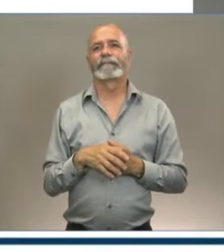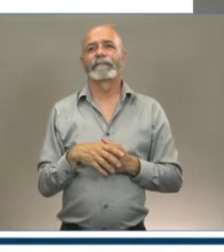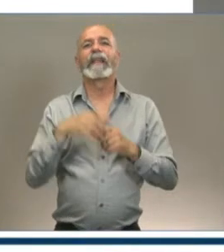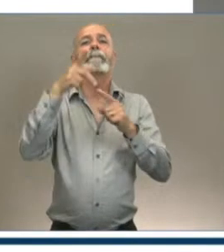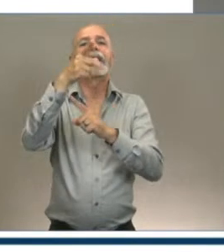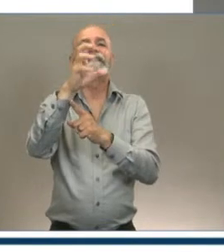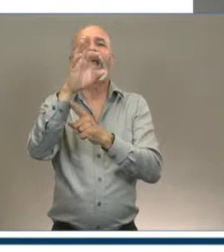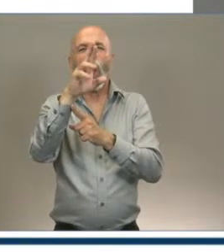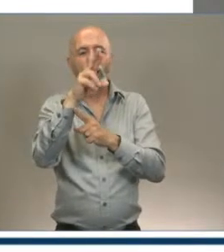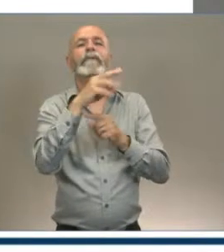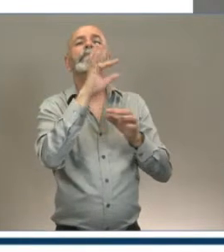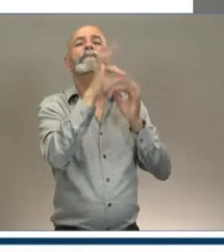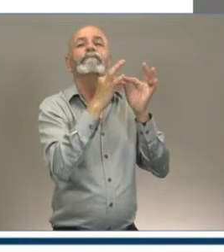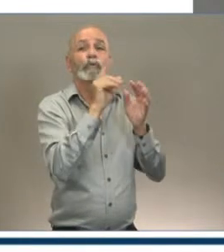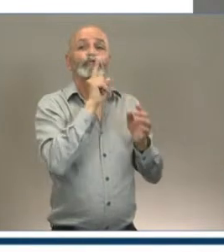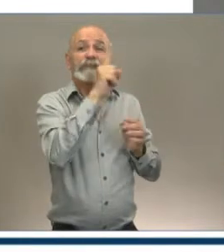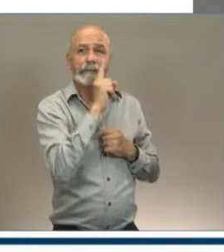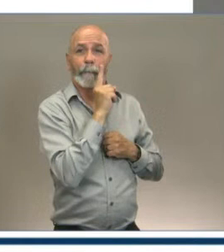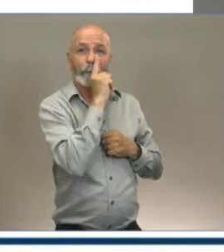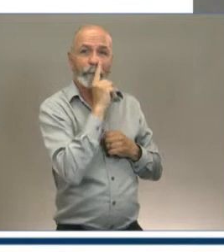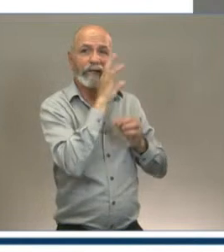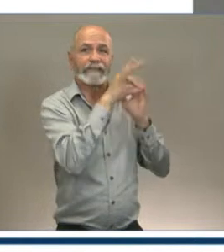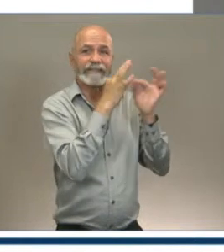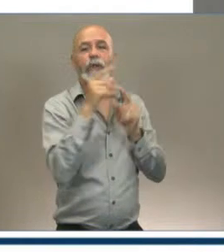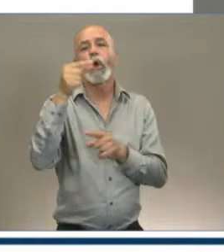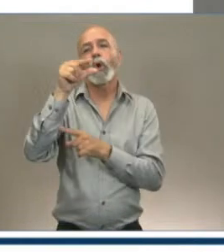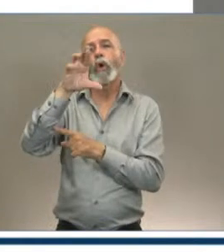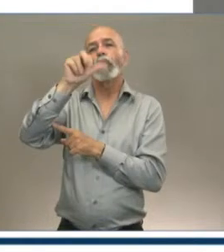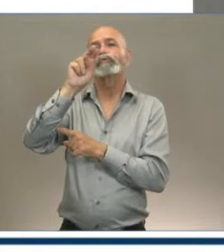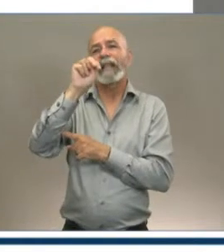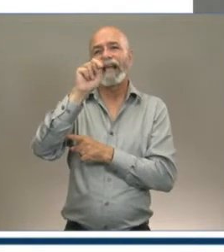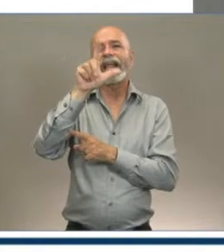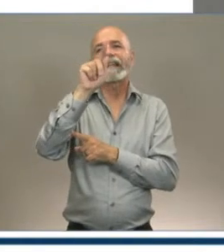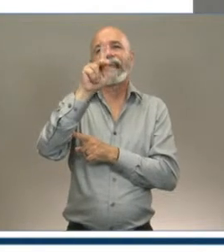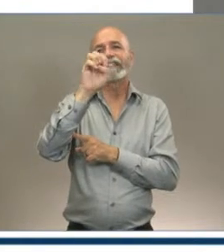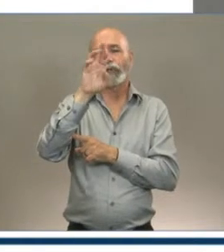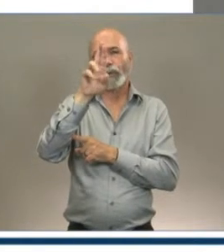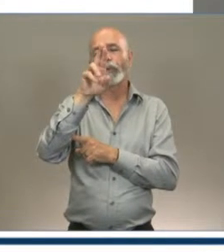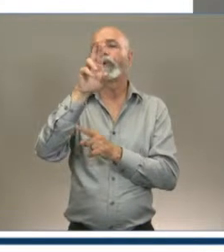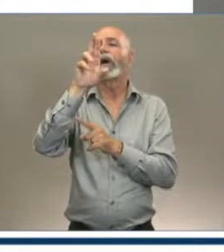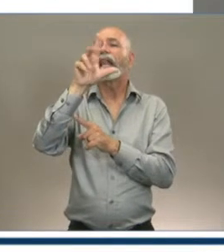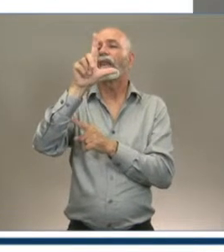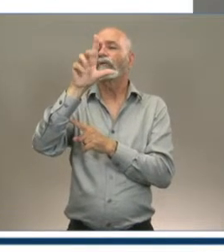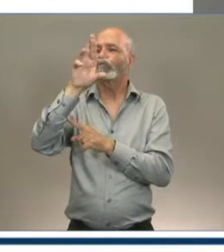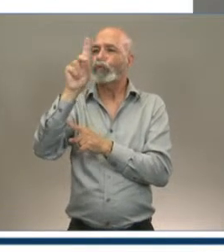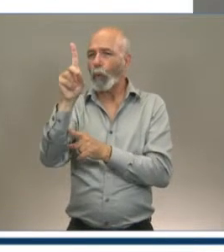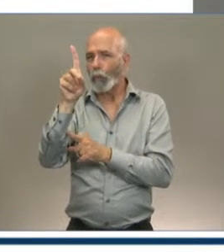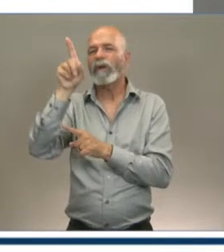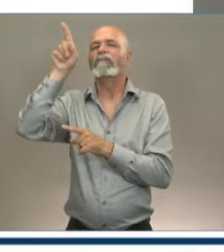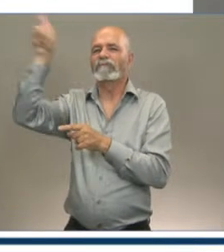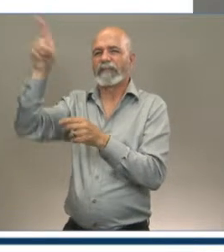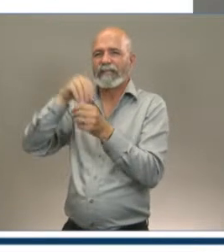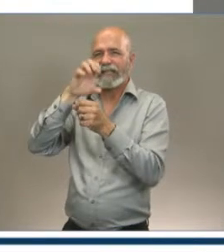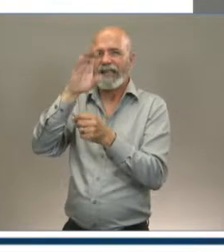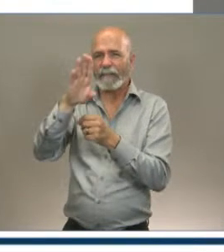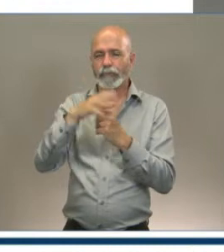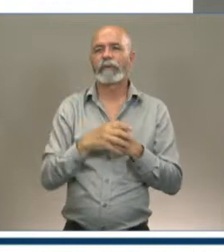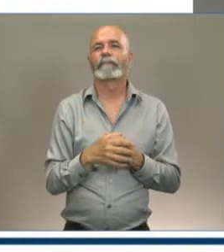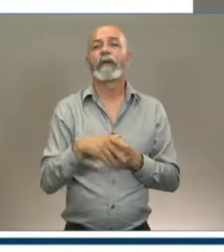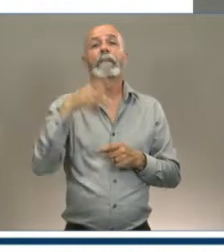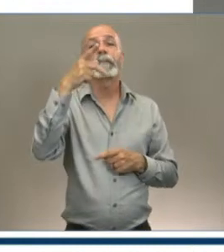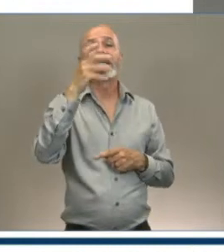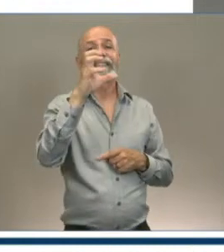to be open, offering both rapid testing on a walk-up basis and PCR testing